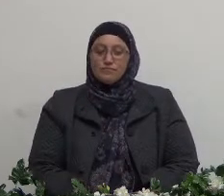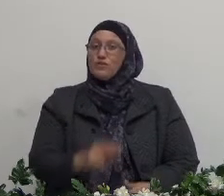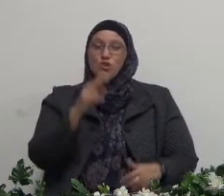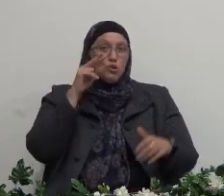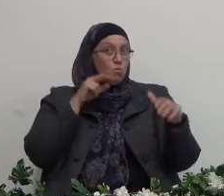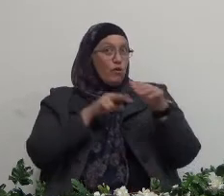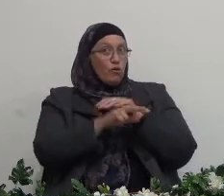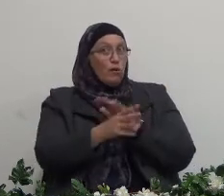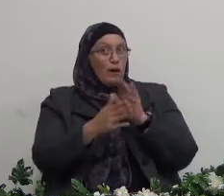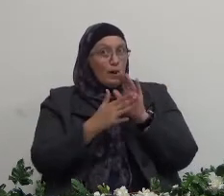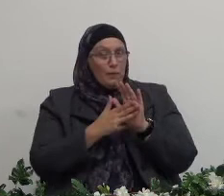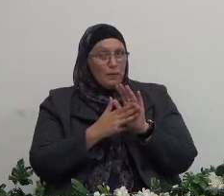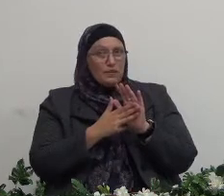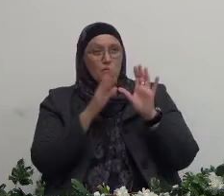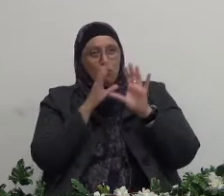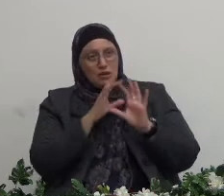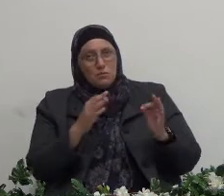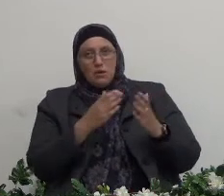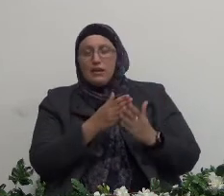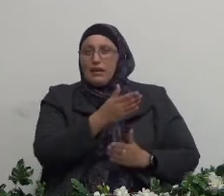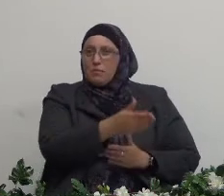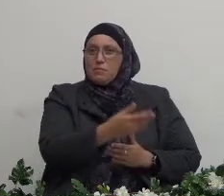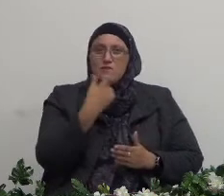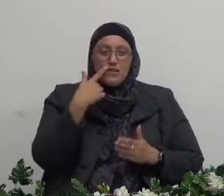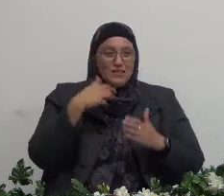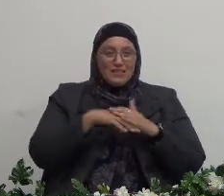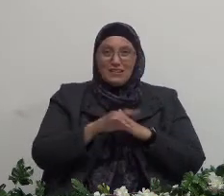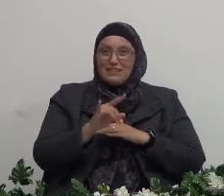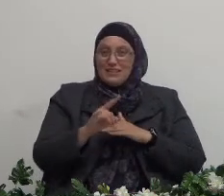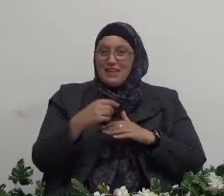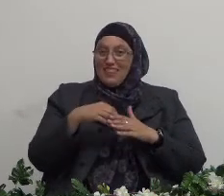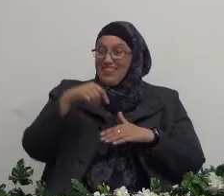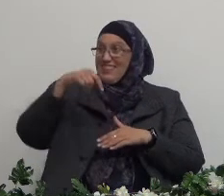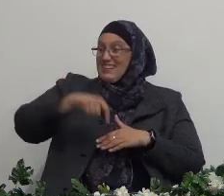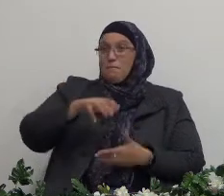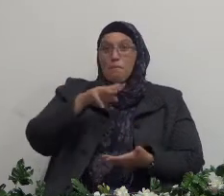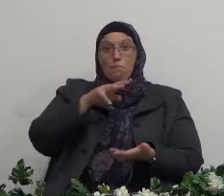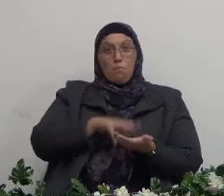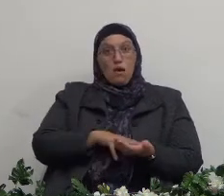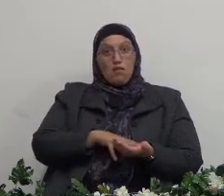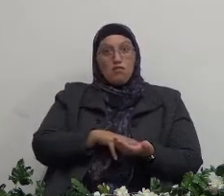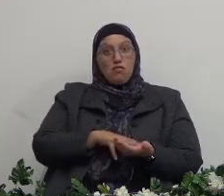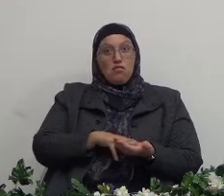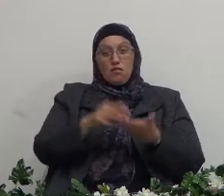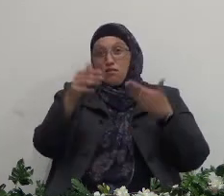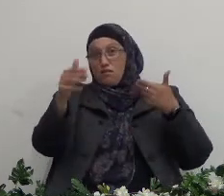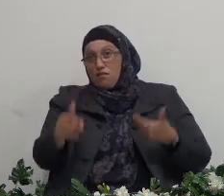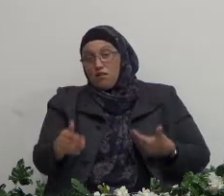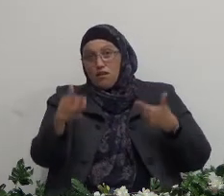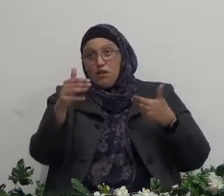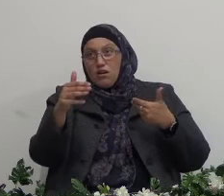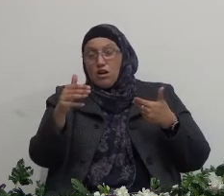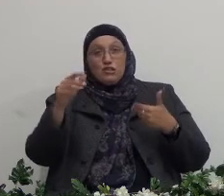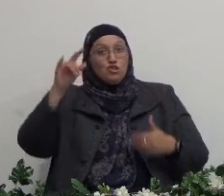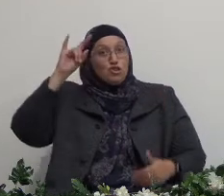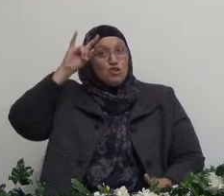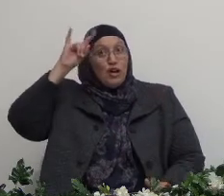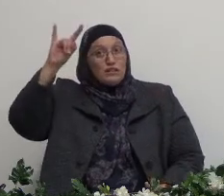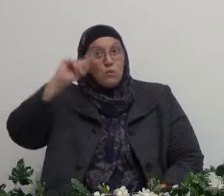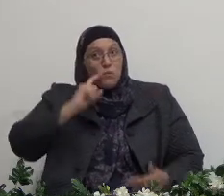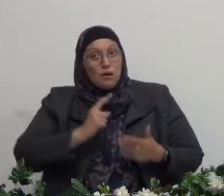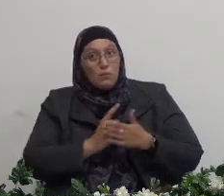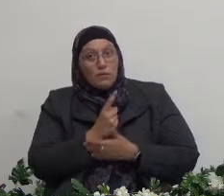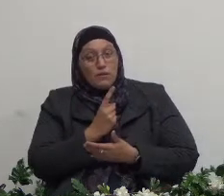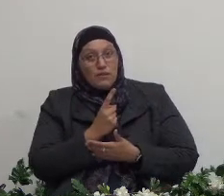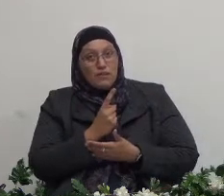wa sallam says in this month that the shaitan has